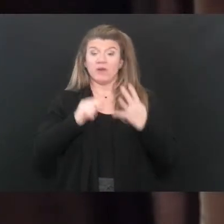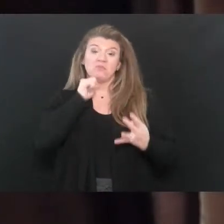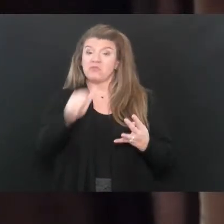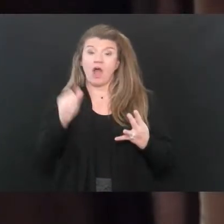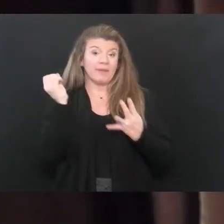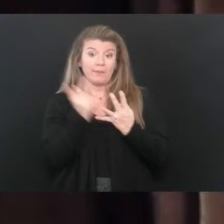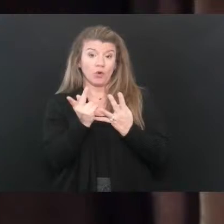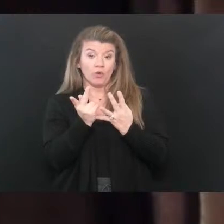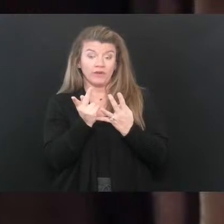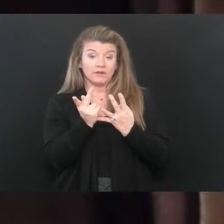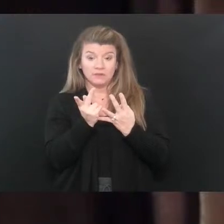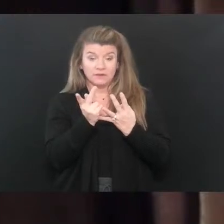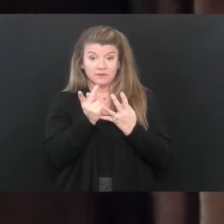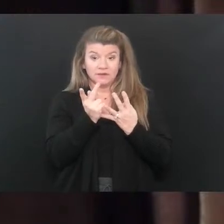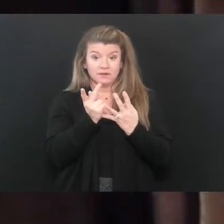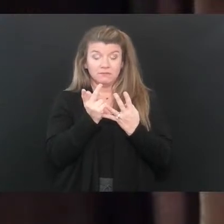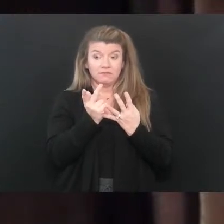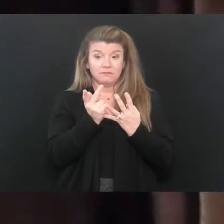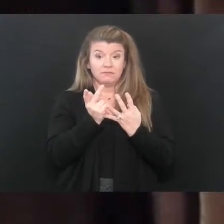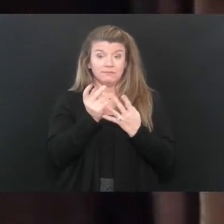approved in this